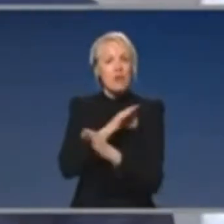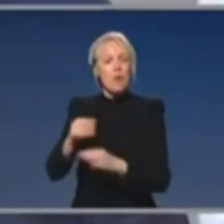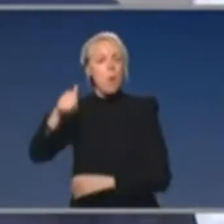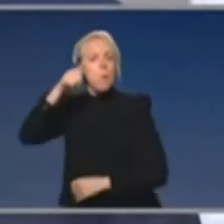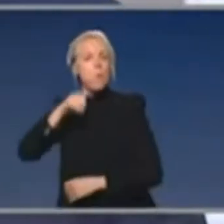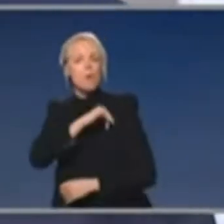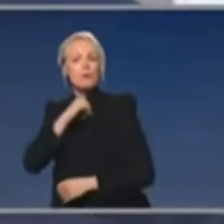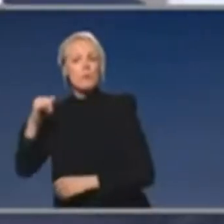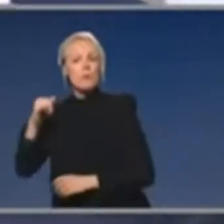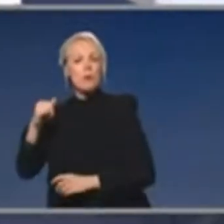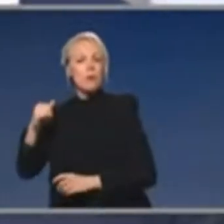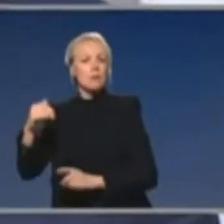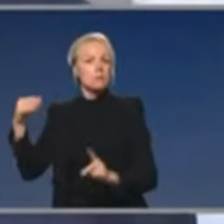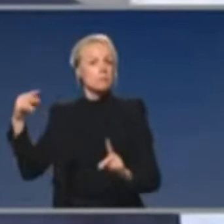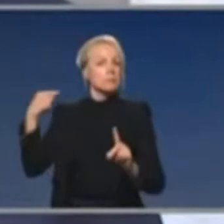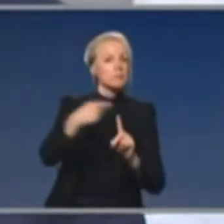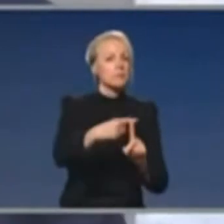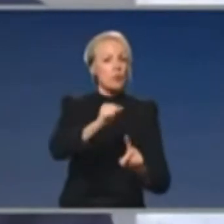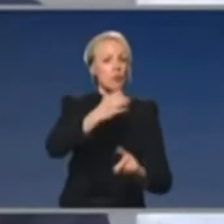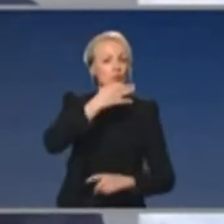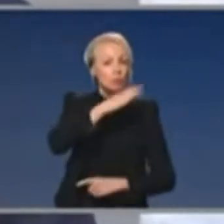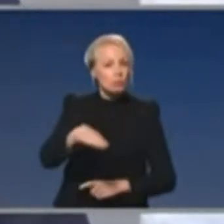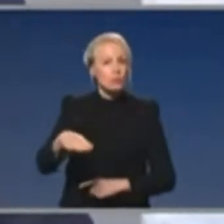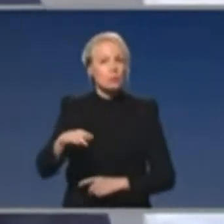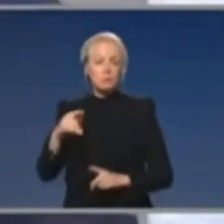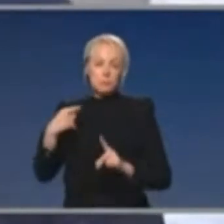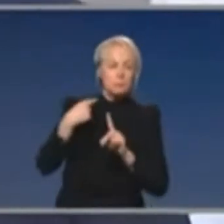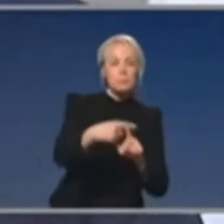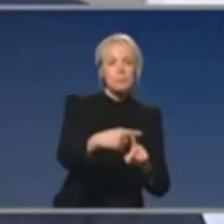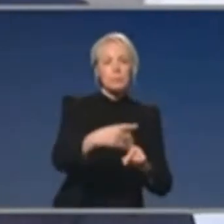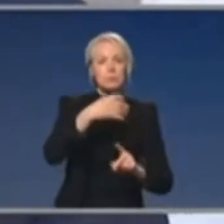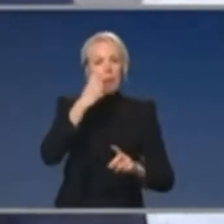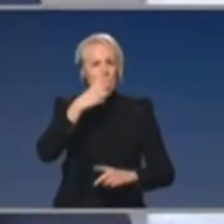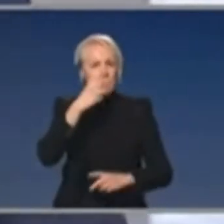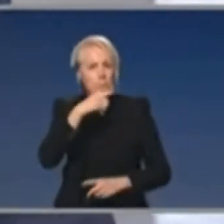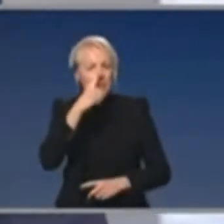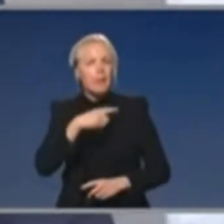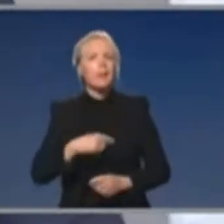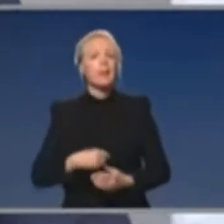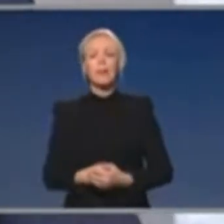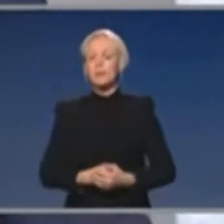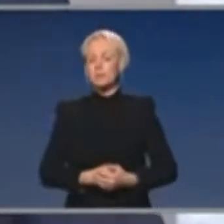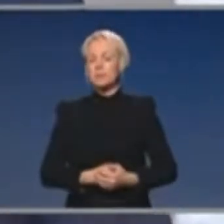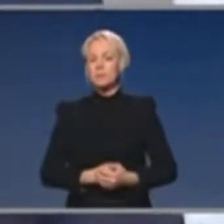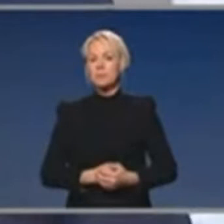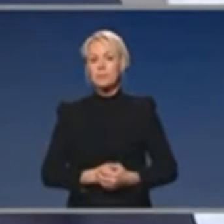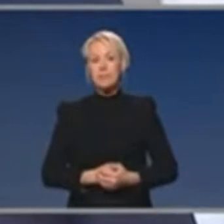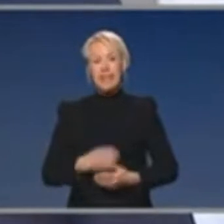most vulnerable in our community, the elderly and others. And our secret weapon in this fight is